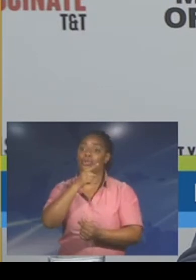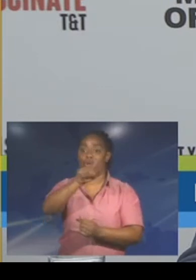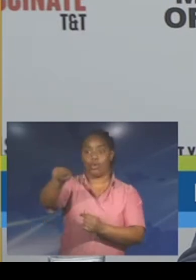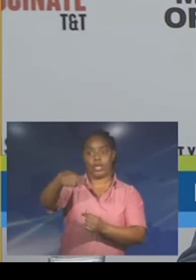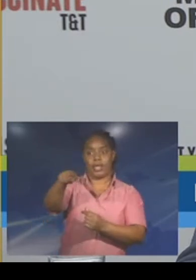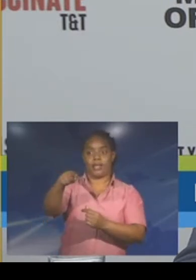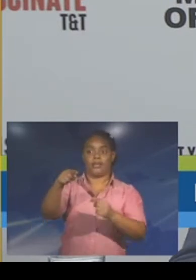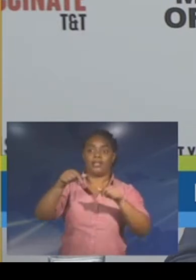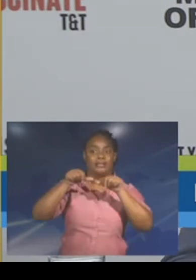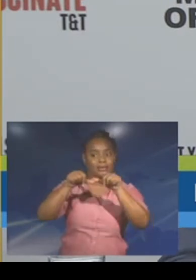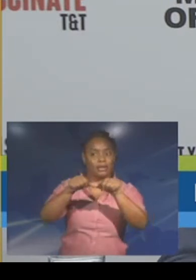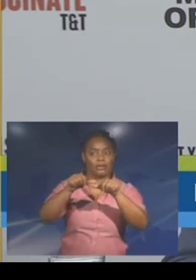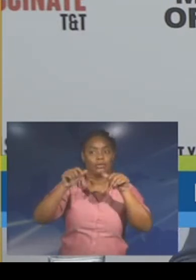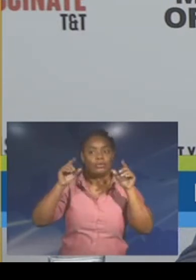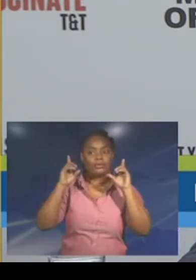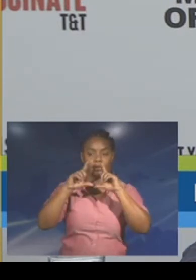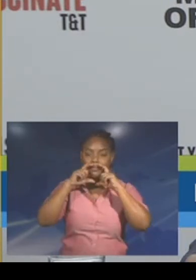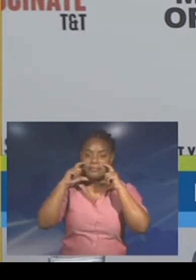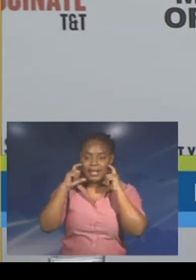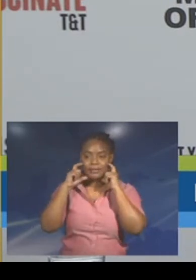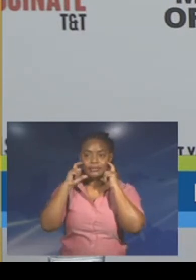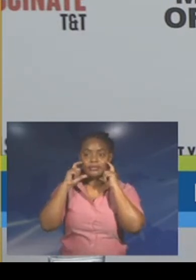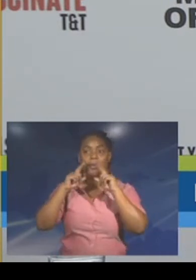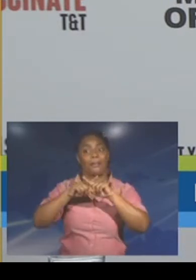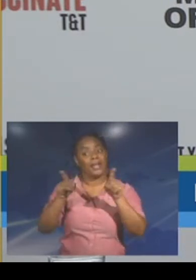masked. But before we get there,